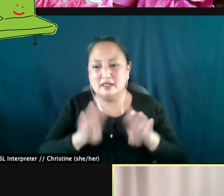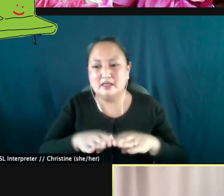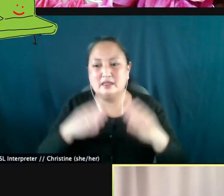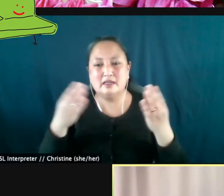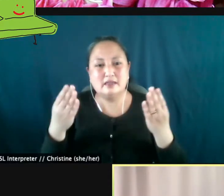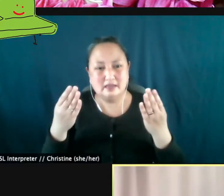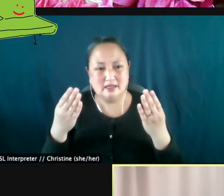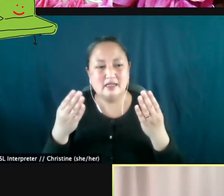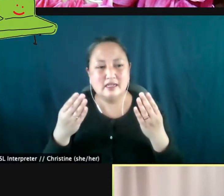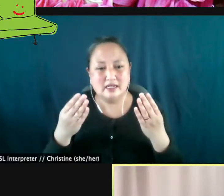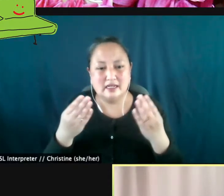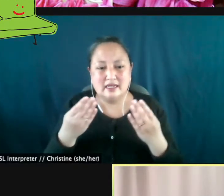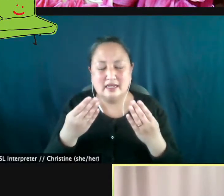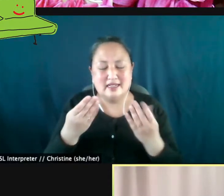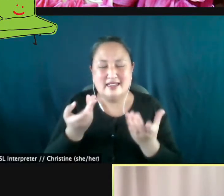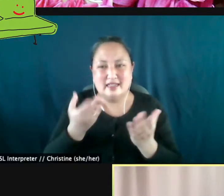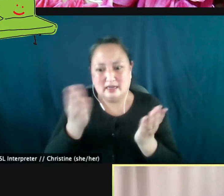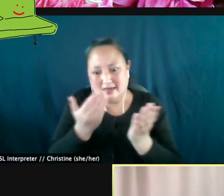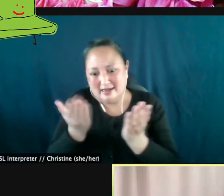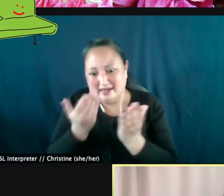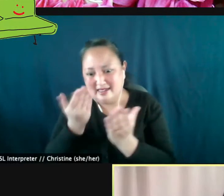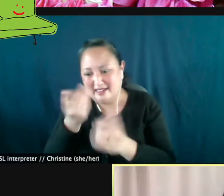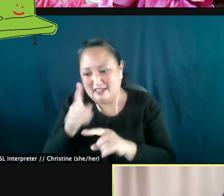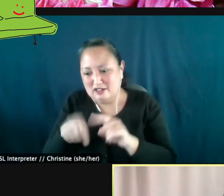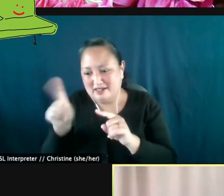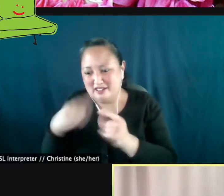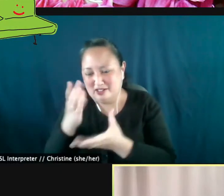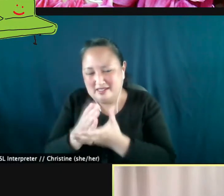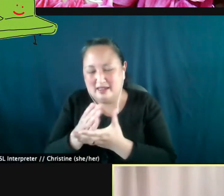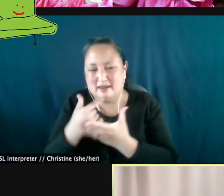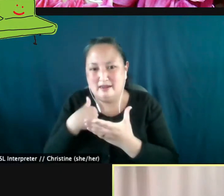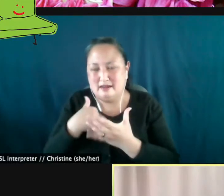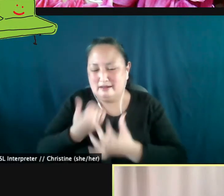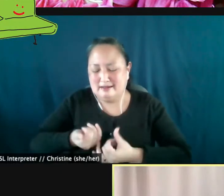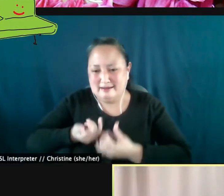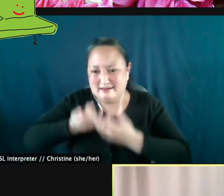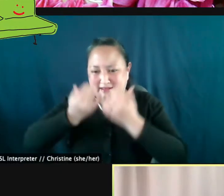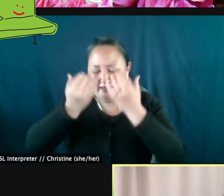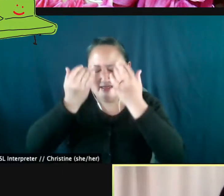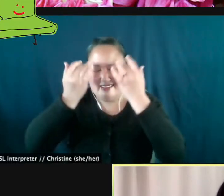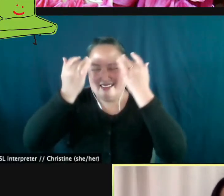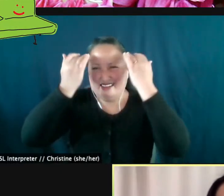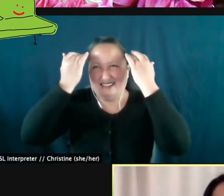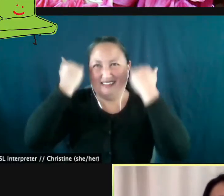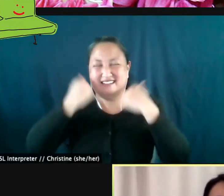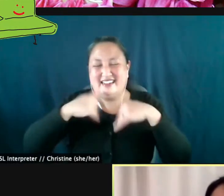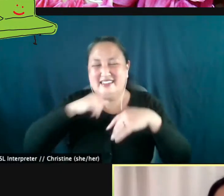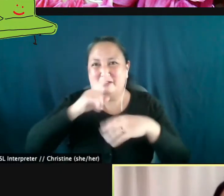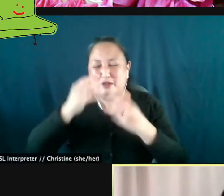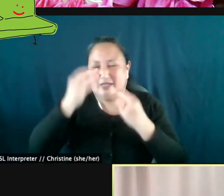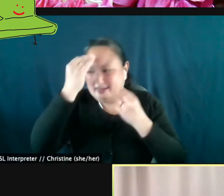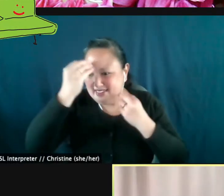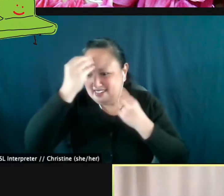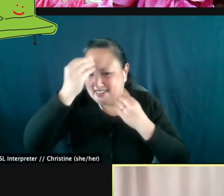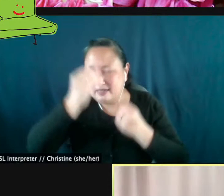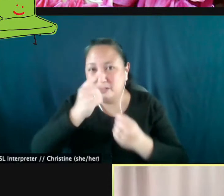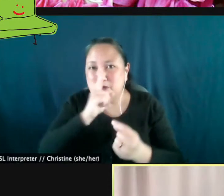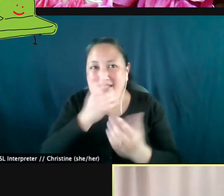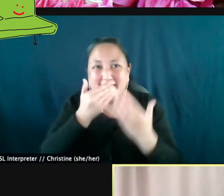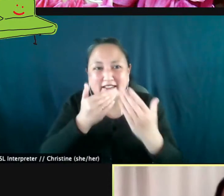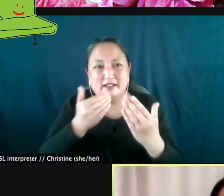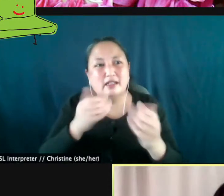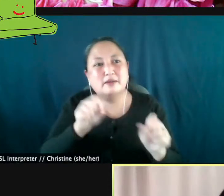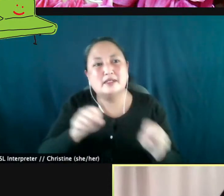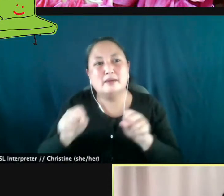I was done. And it was like a day and a half of just my brain consumed by your book. And I was so, on the one hand, grateful that I got to